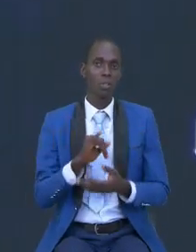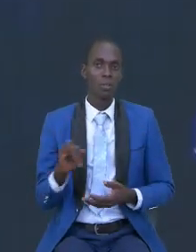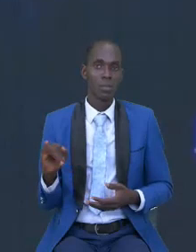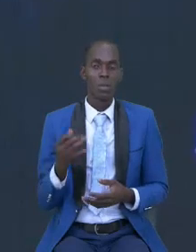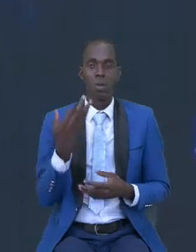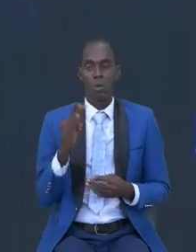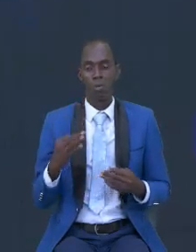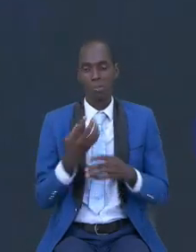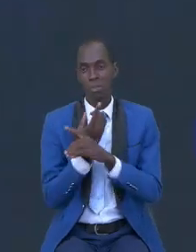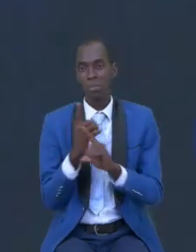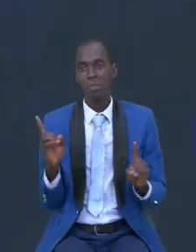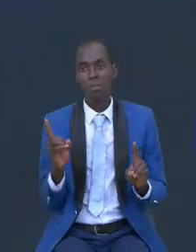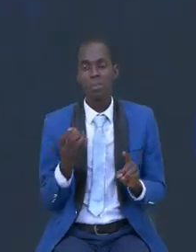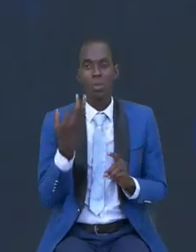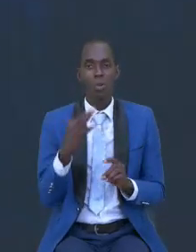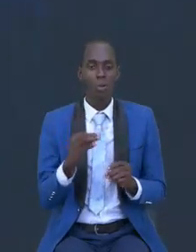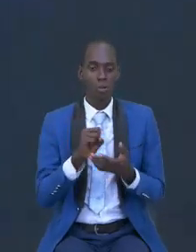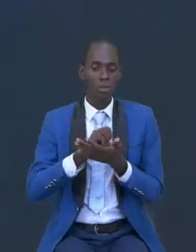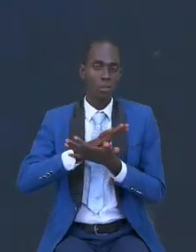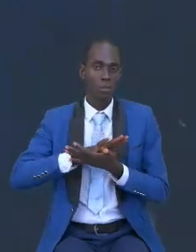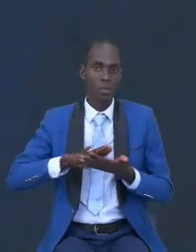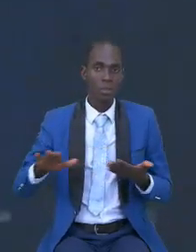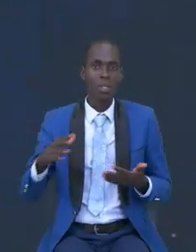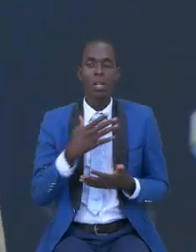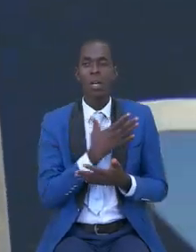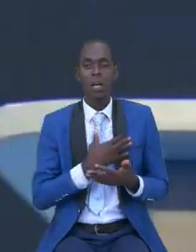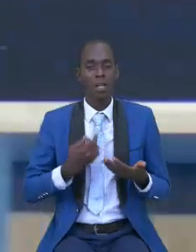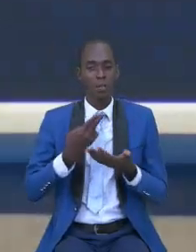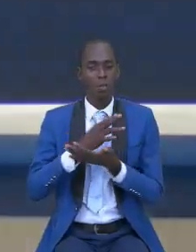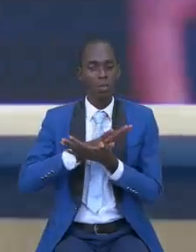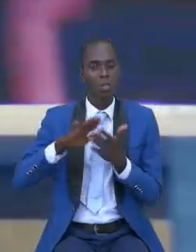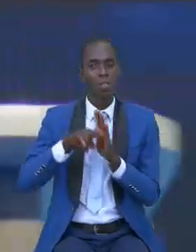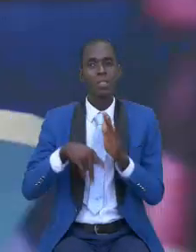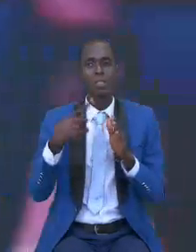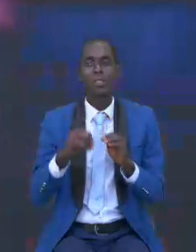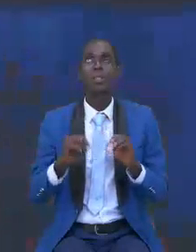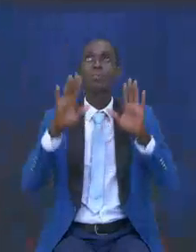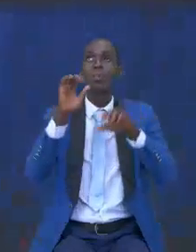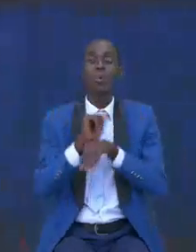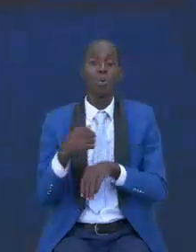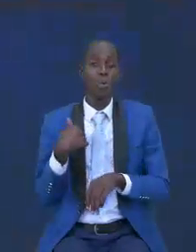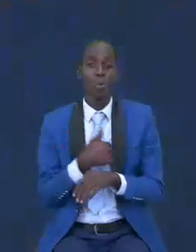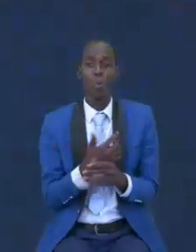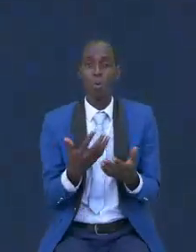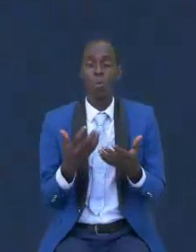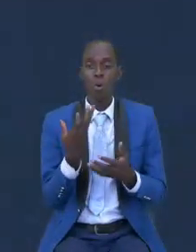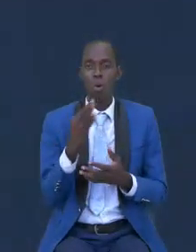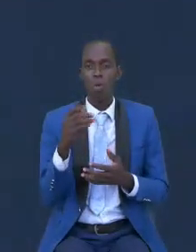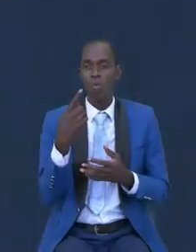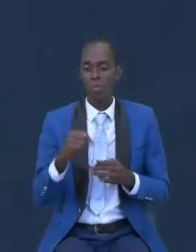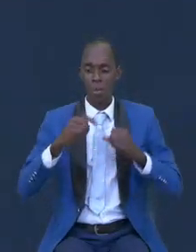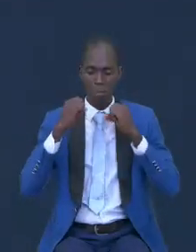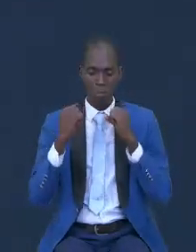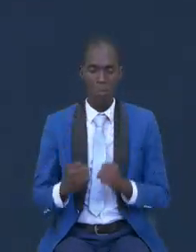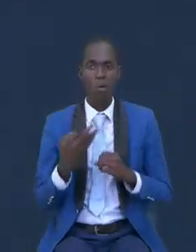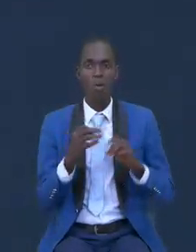of deliverance, of sanctification and holiness. The miracle were what? Of the power of the